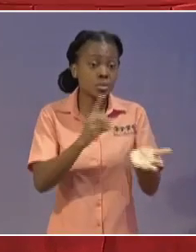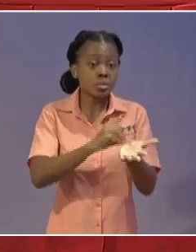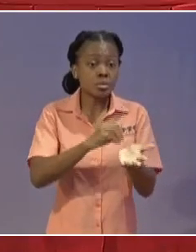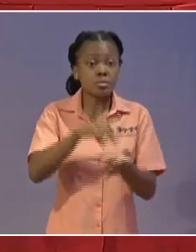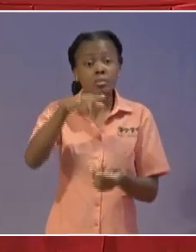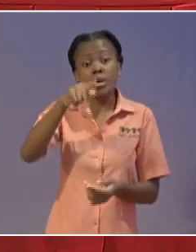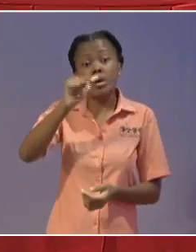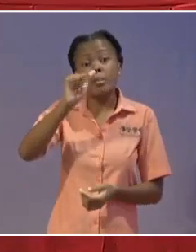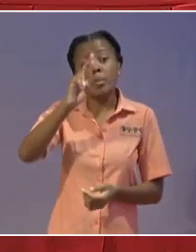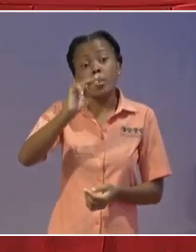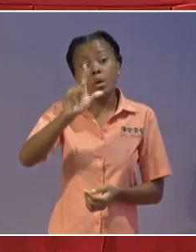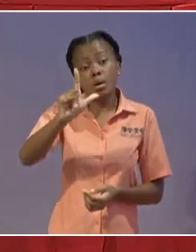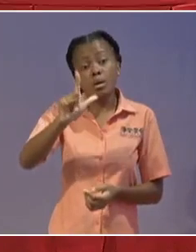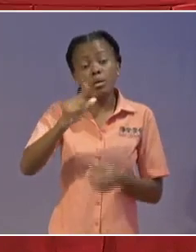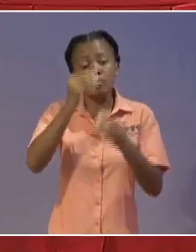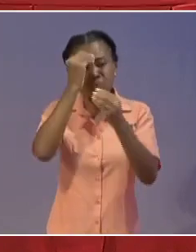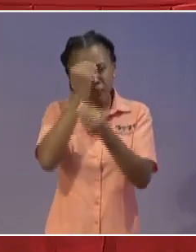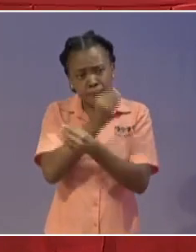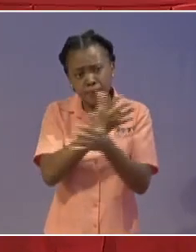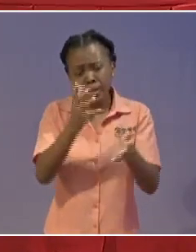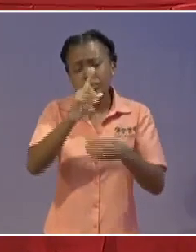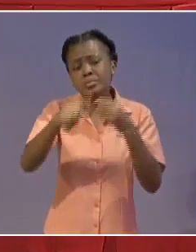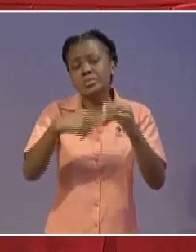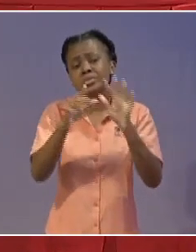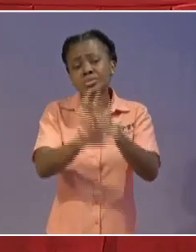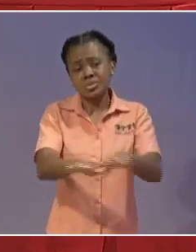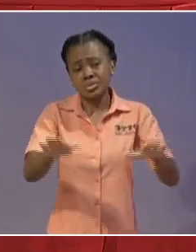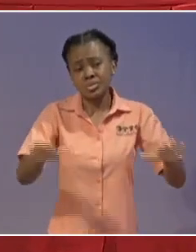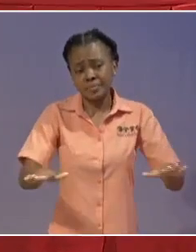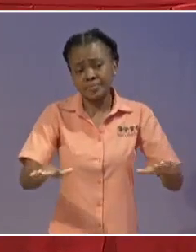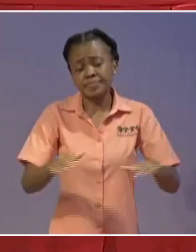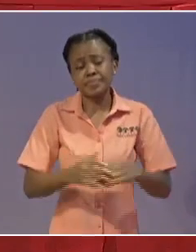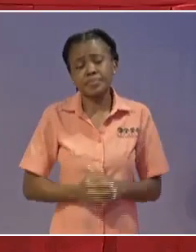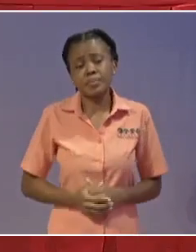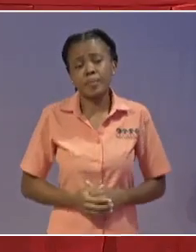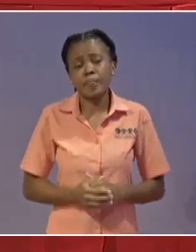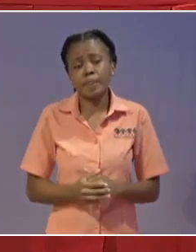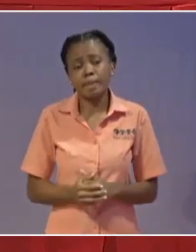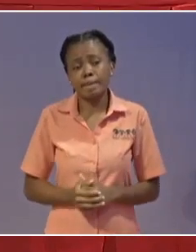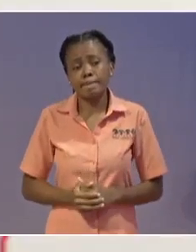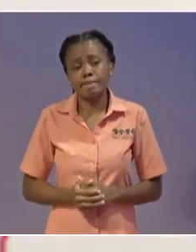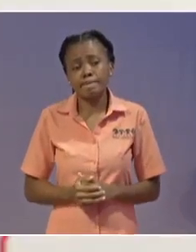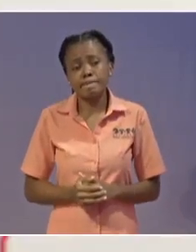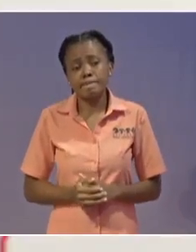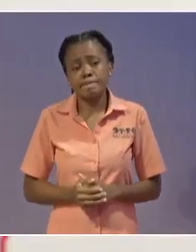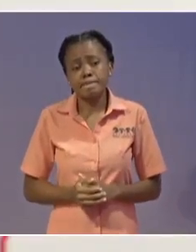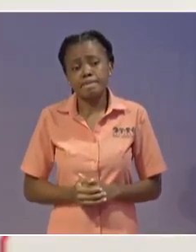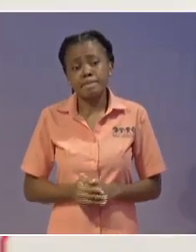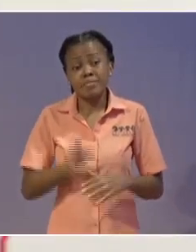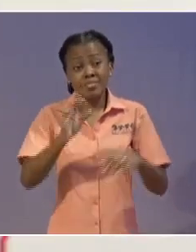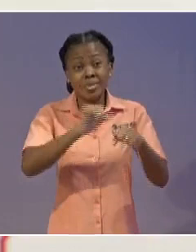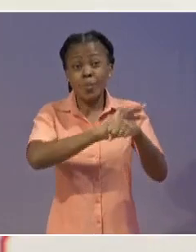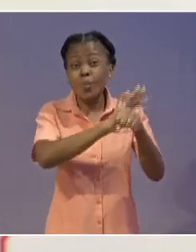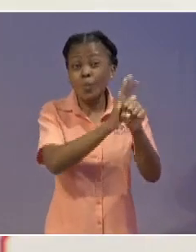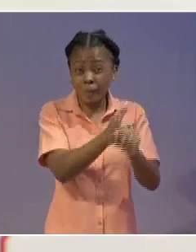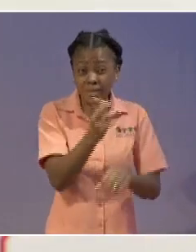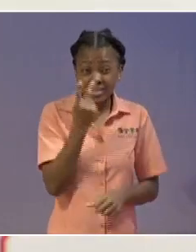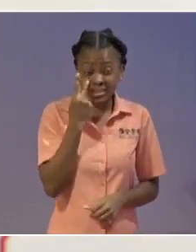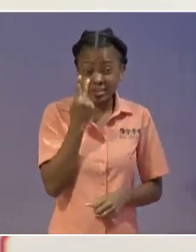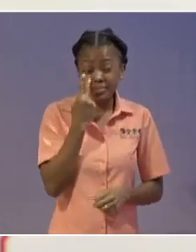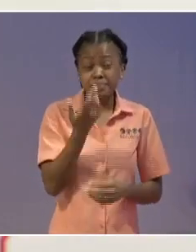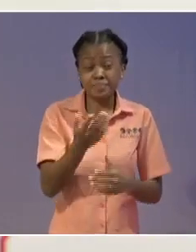COVID-19 and some common symptoms being seen. Thank you very much. Thank you,